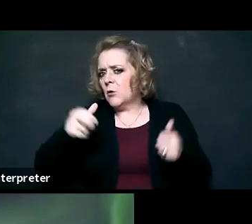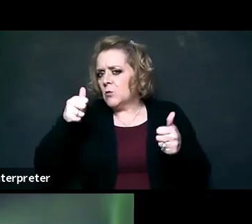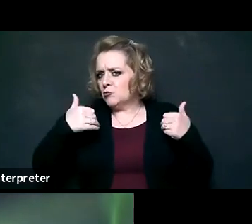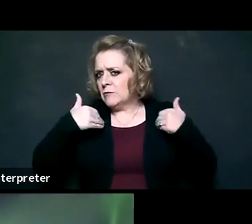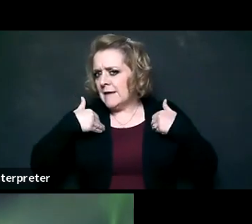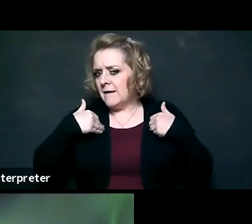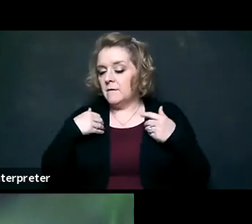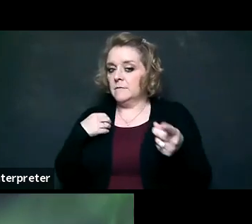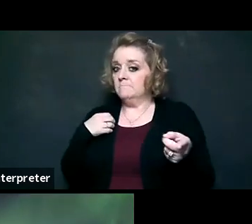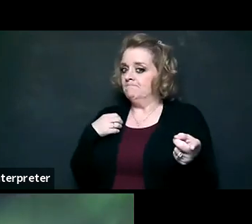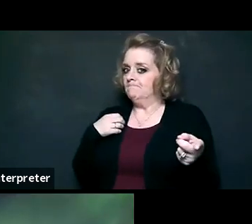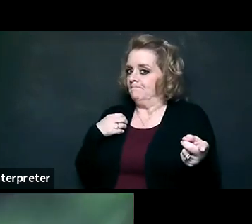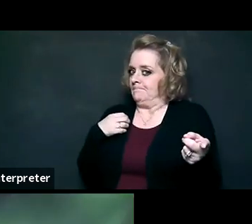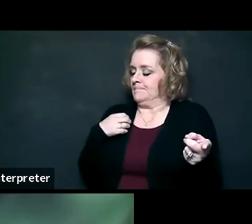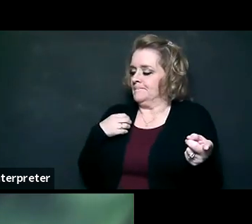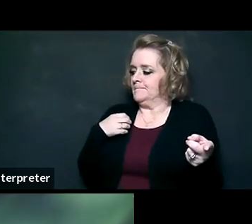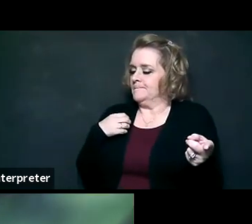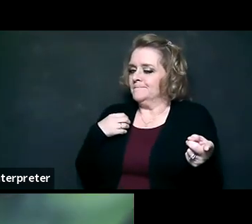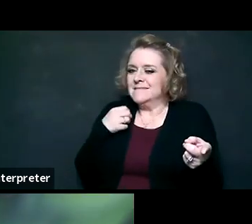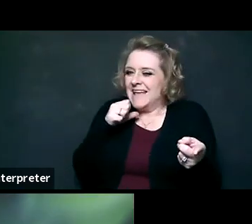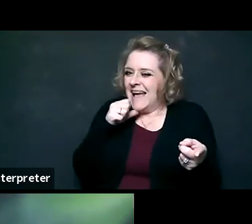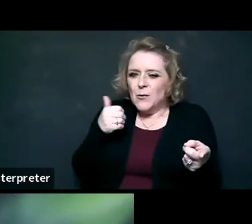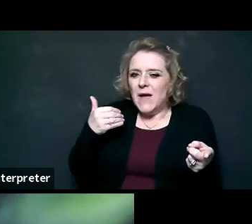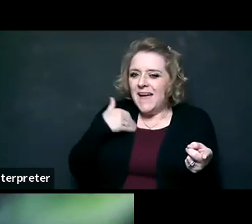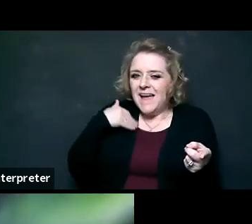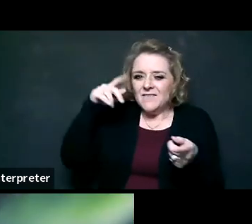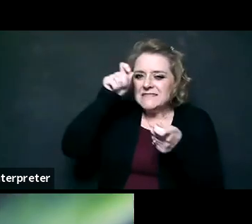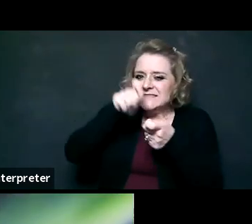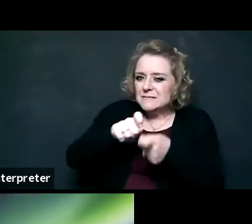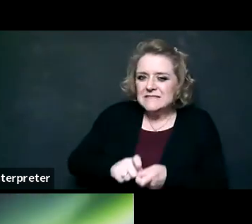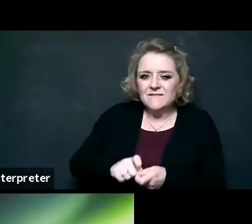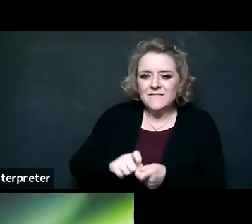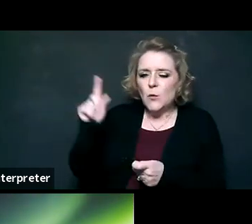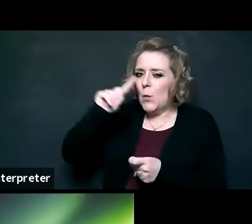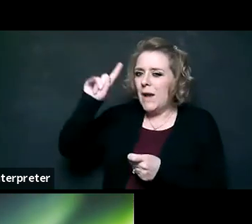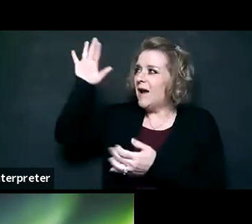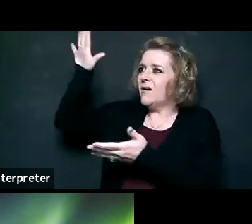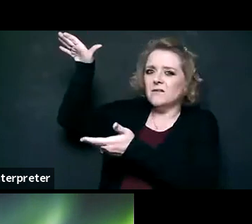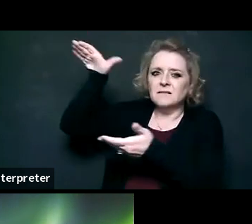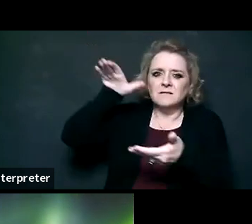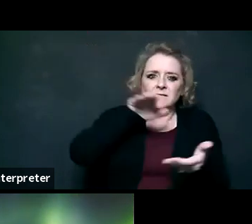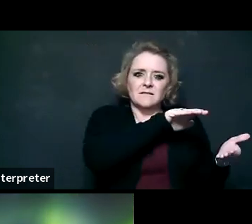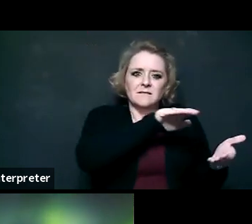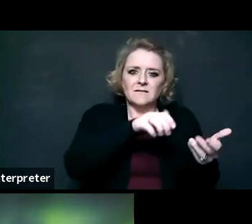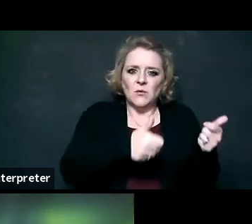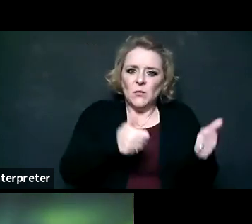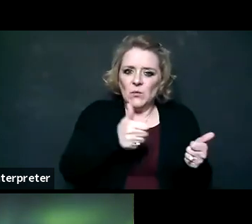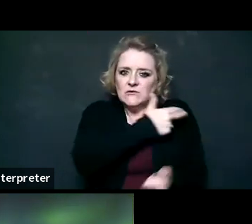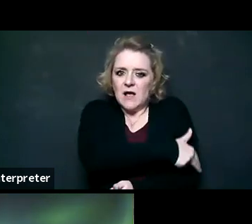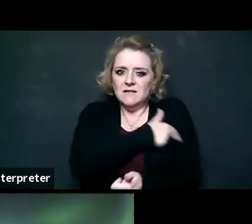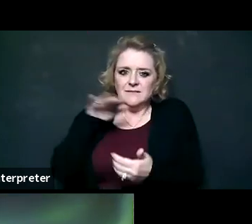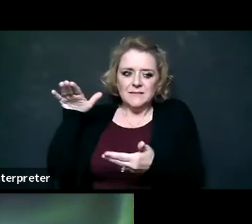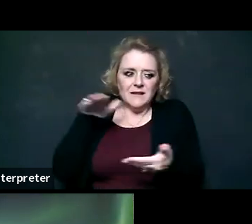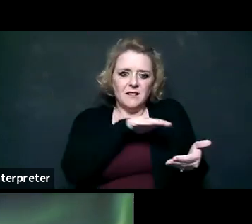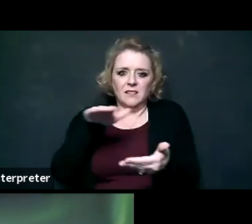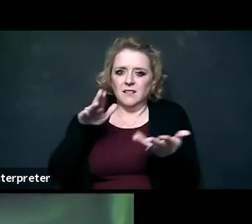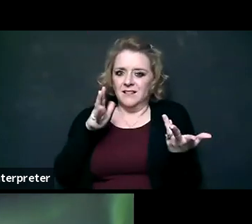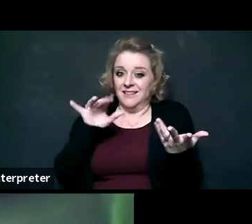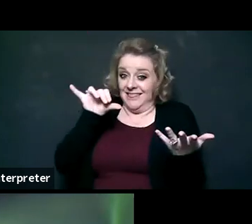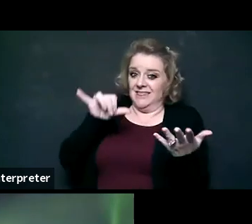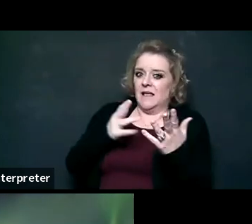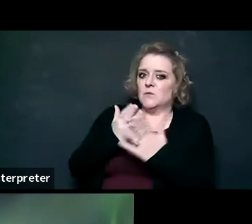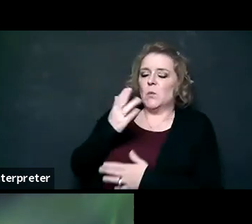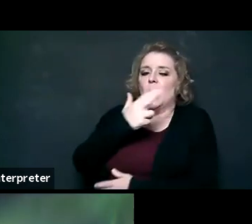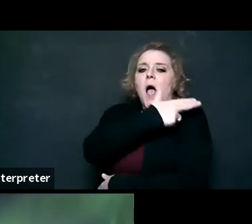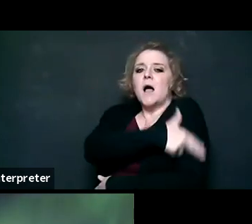I don't have the details on exactly what hospitals are receiving that. That comes through the hospital